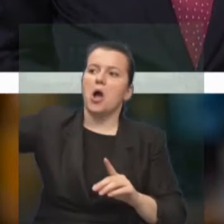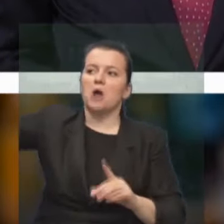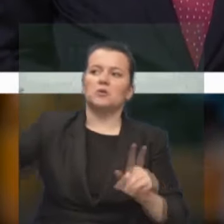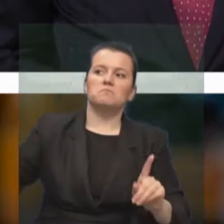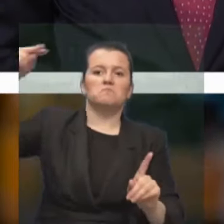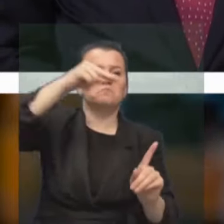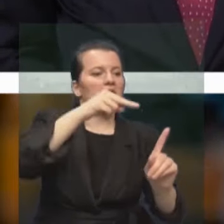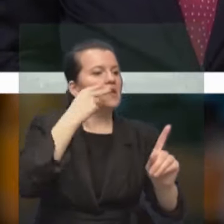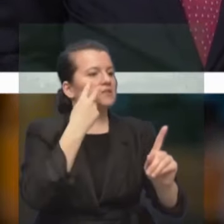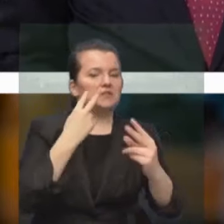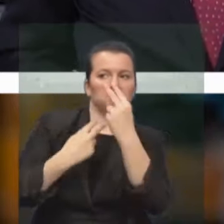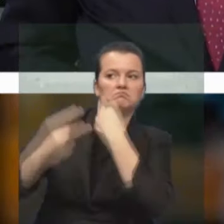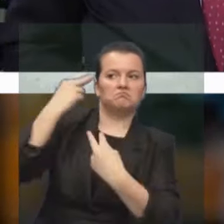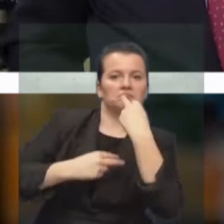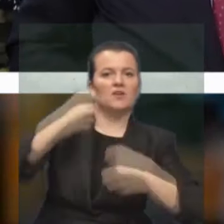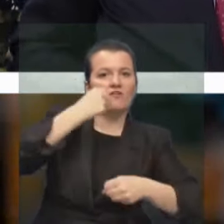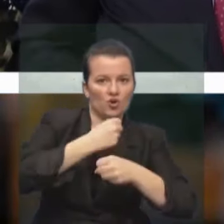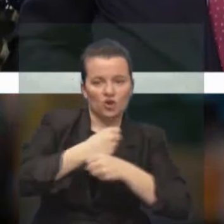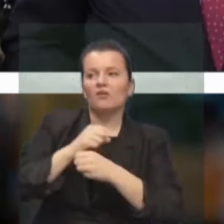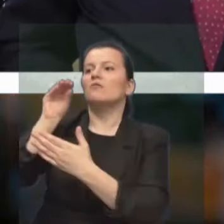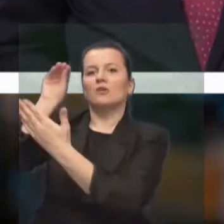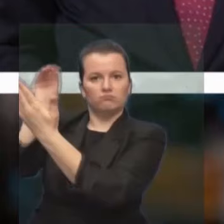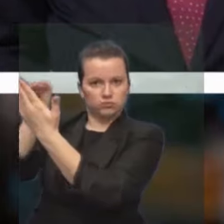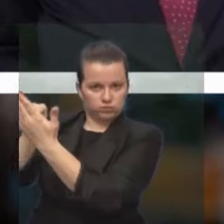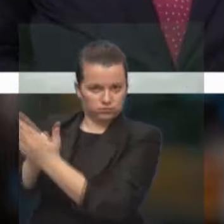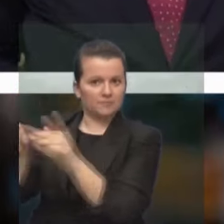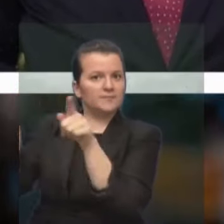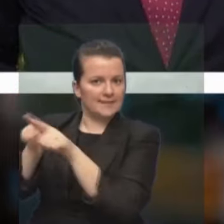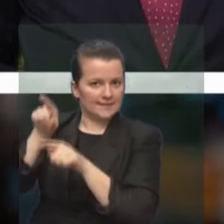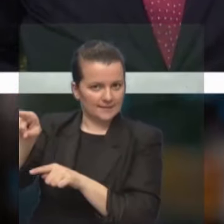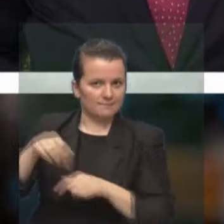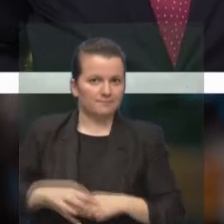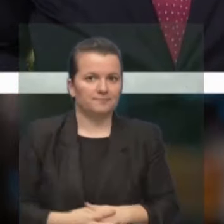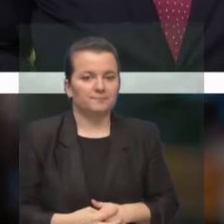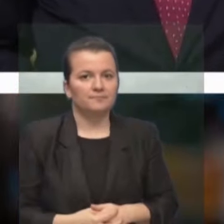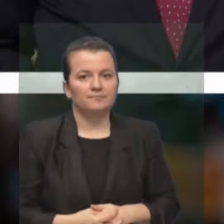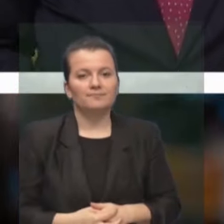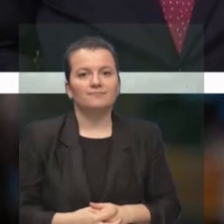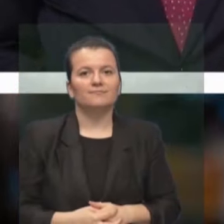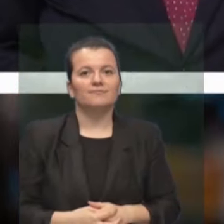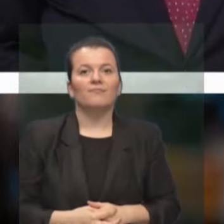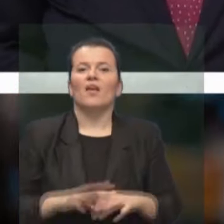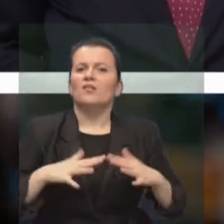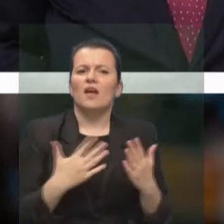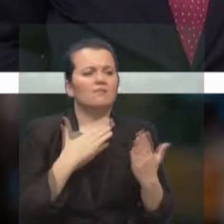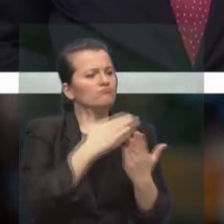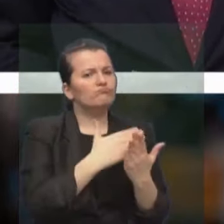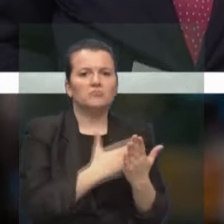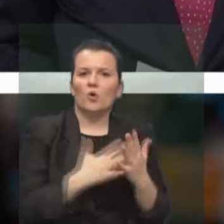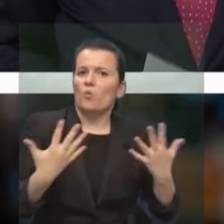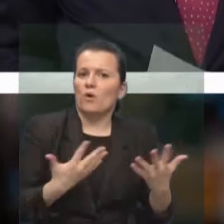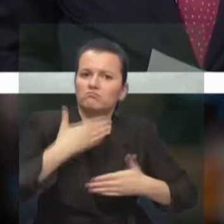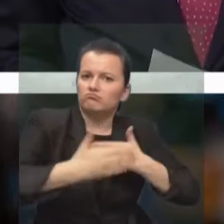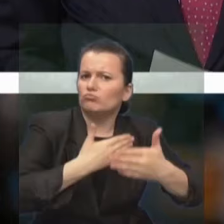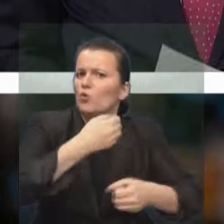briefing, I will not go over all of the board's activities, but simply go through the main highlights. The first months of the year